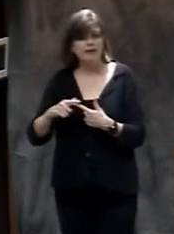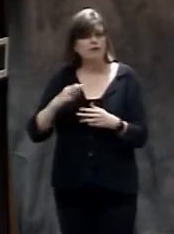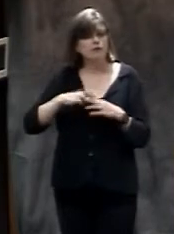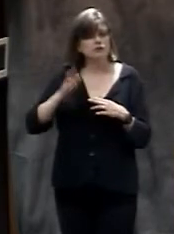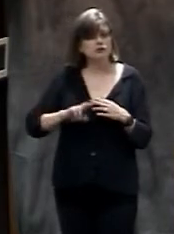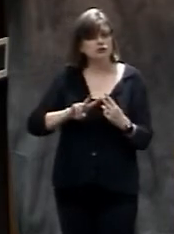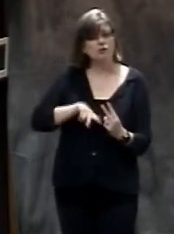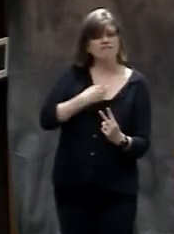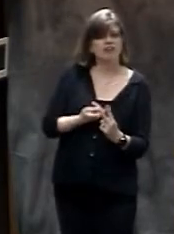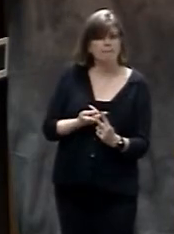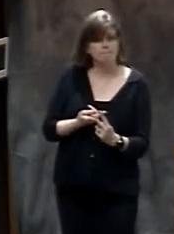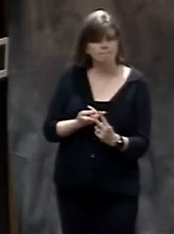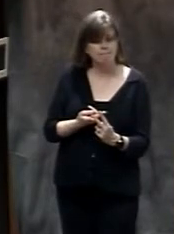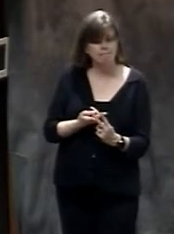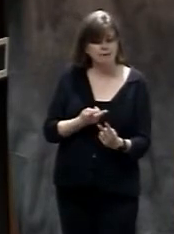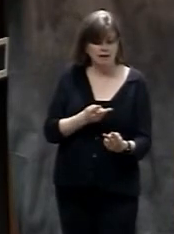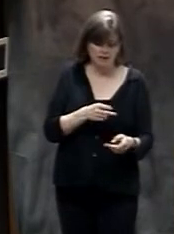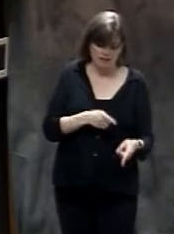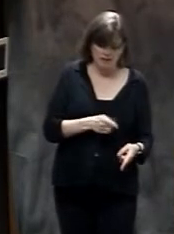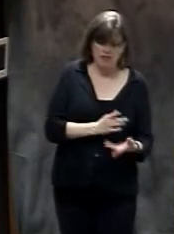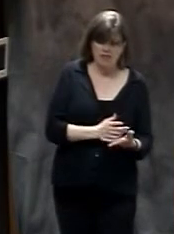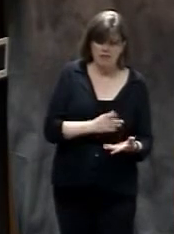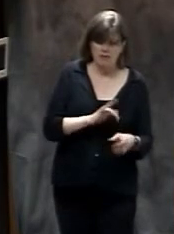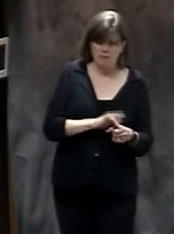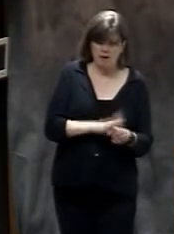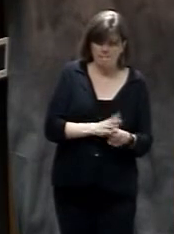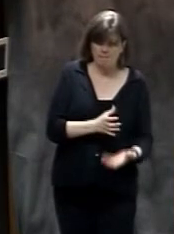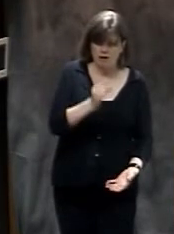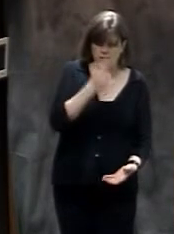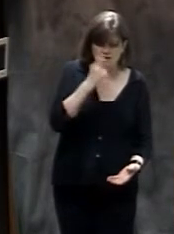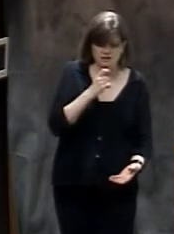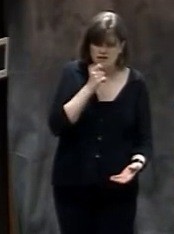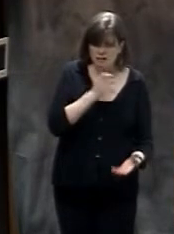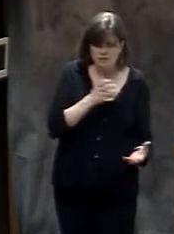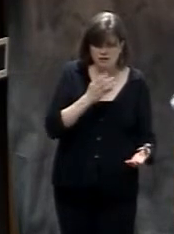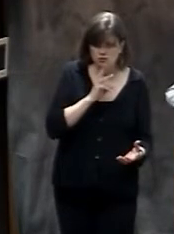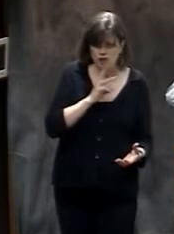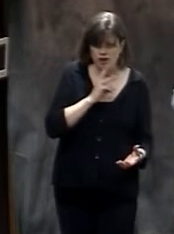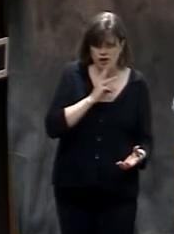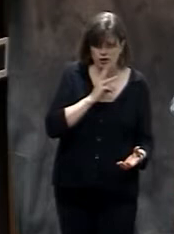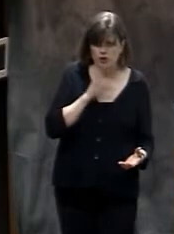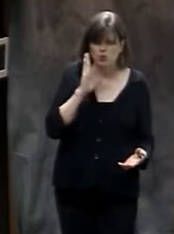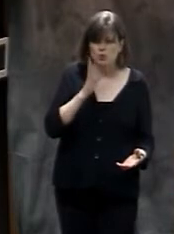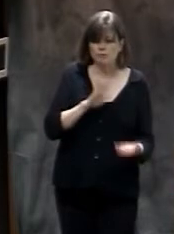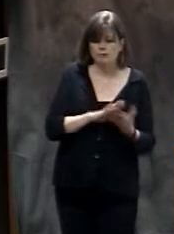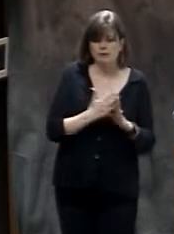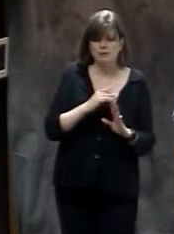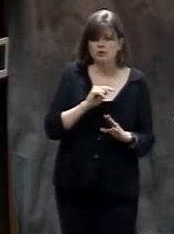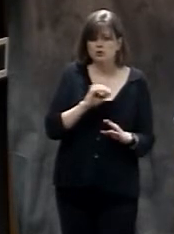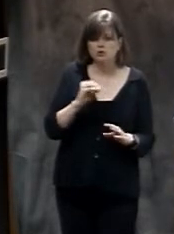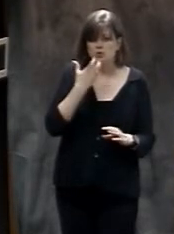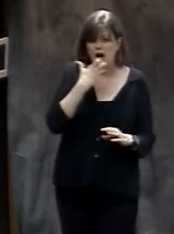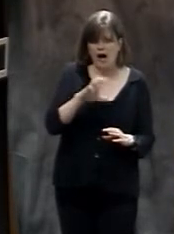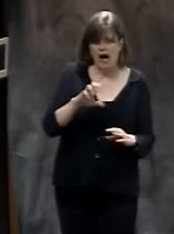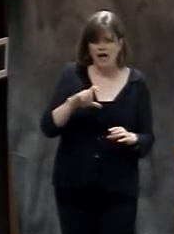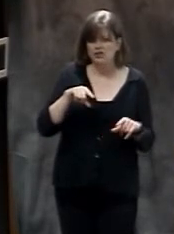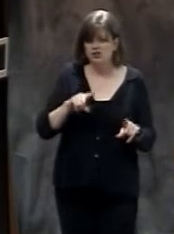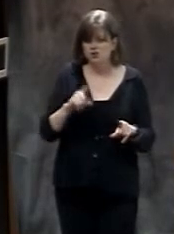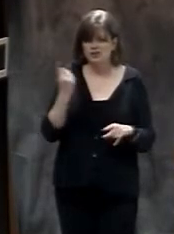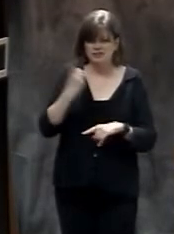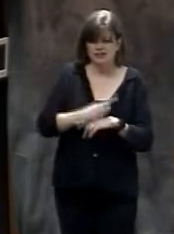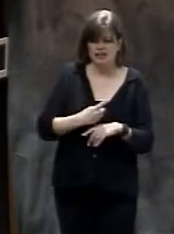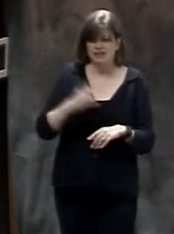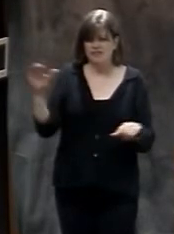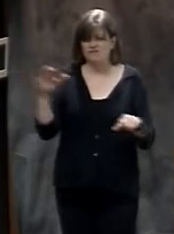That pop bottle, because it's such a small volume of water in these more southerly areas, is going to get too hot during the day in the full sun, just like I showed you